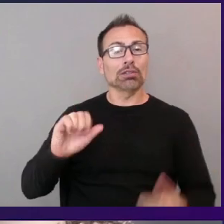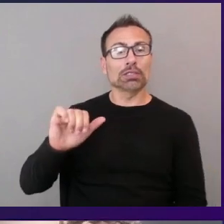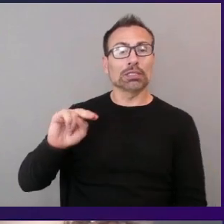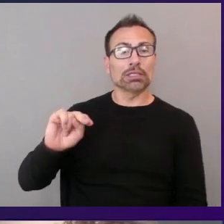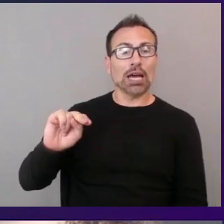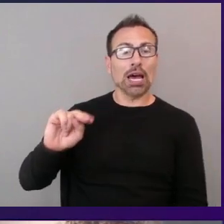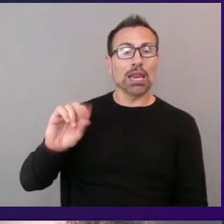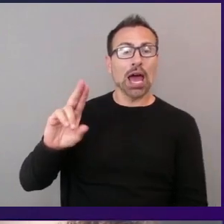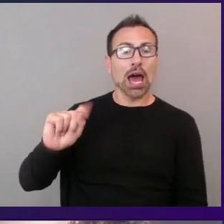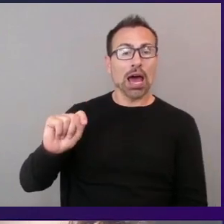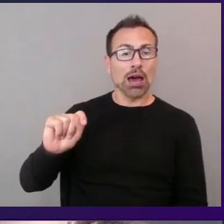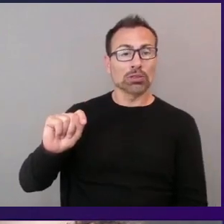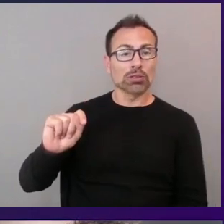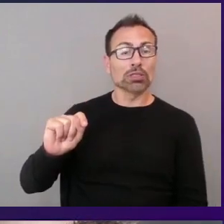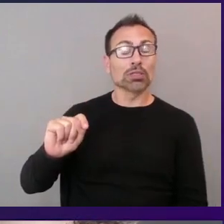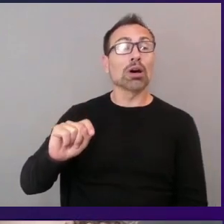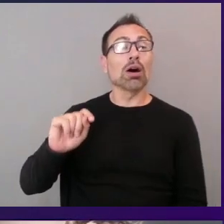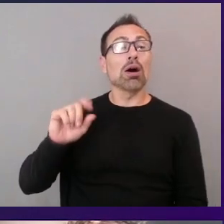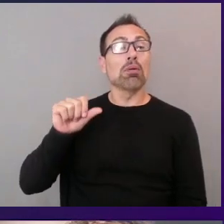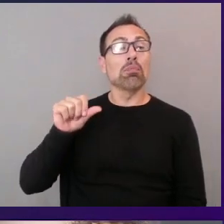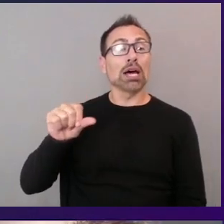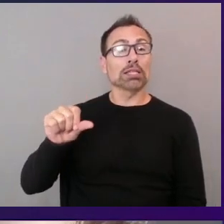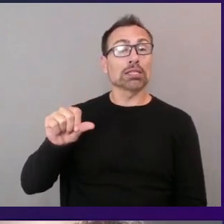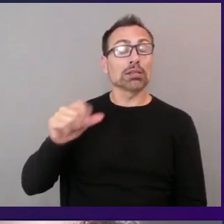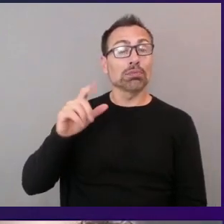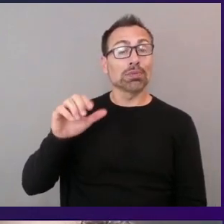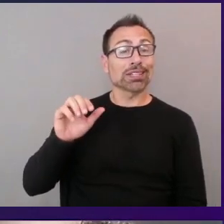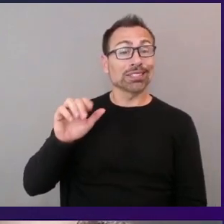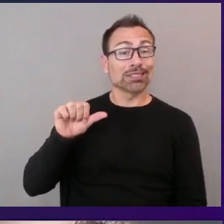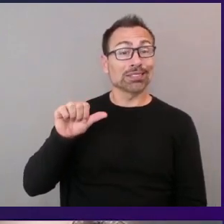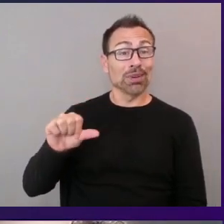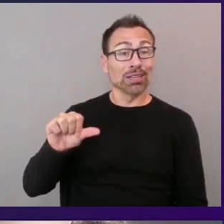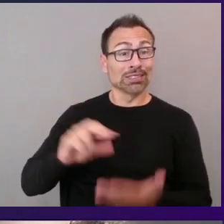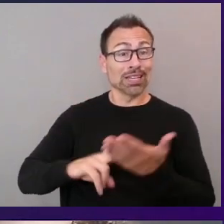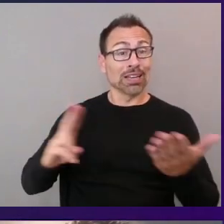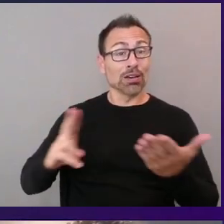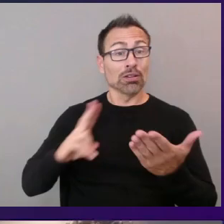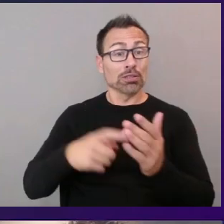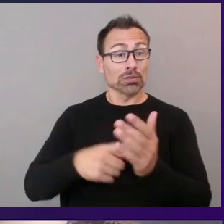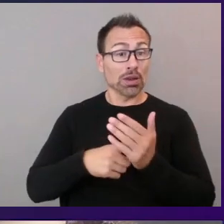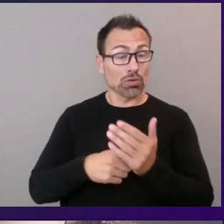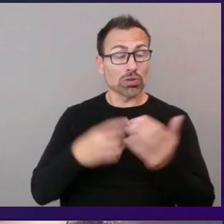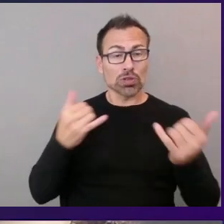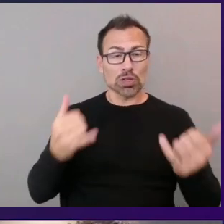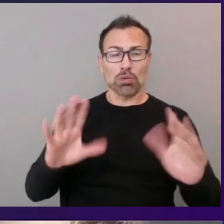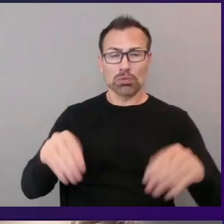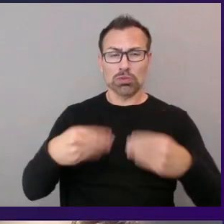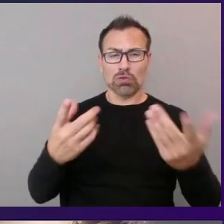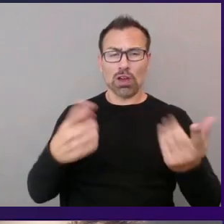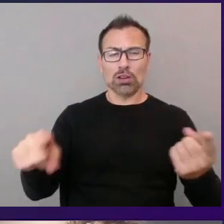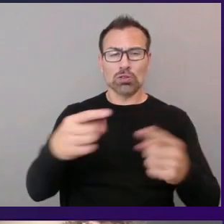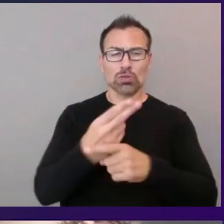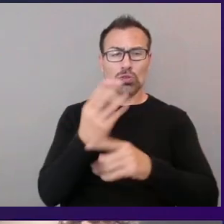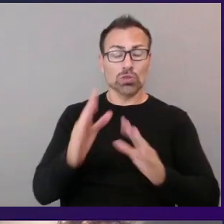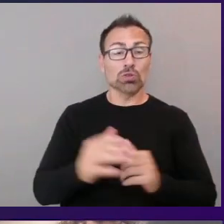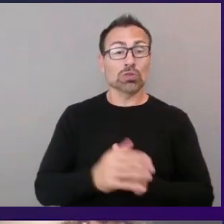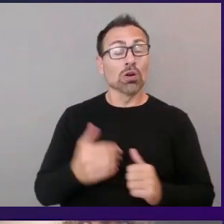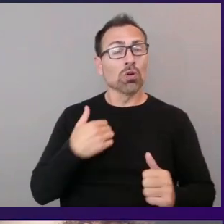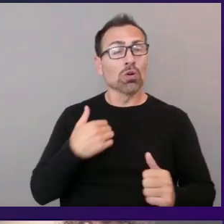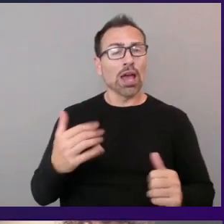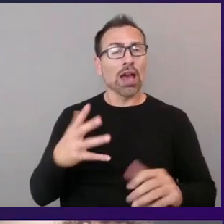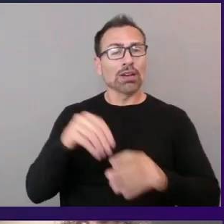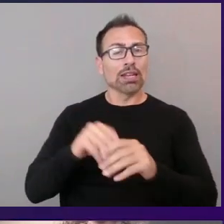is mandatory. So we also need to provide the ability to sign out to our user. And we place the sign out button in our